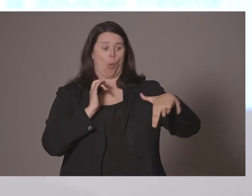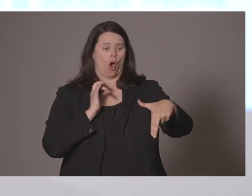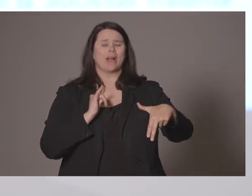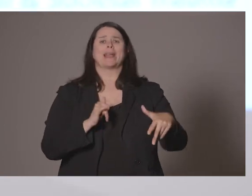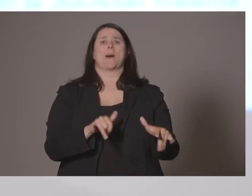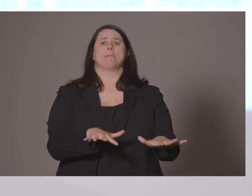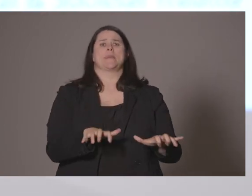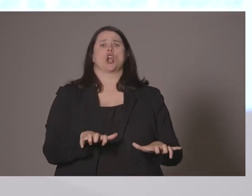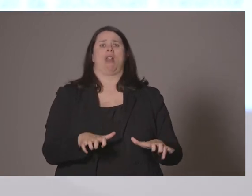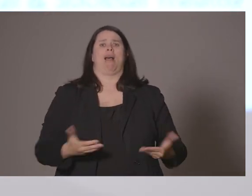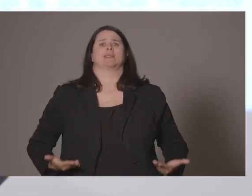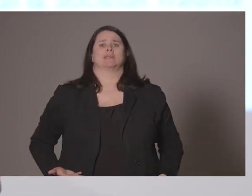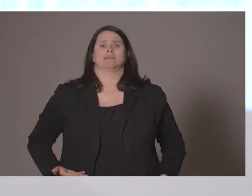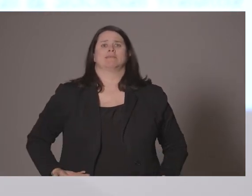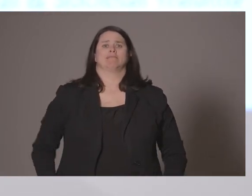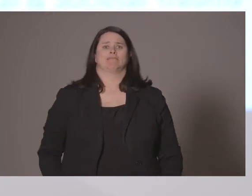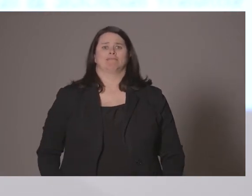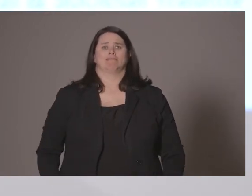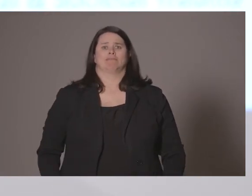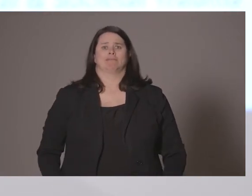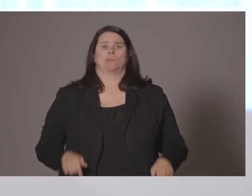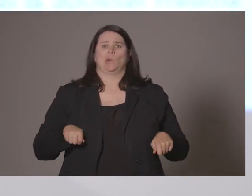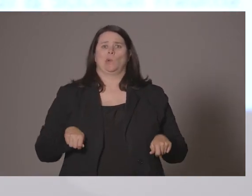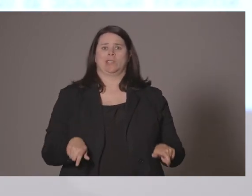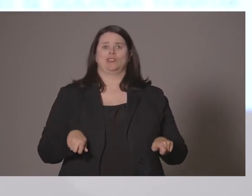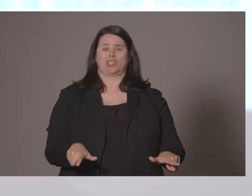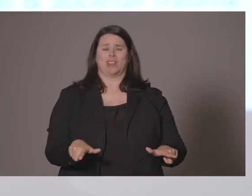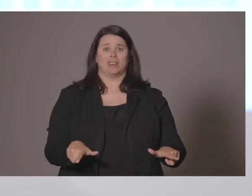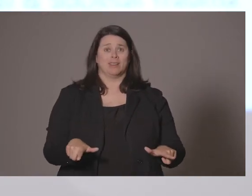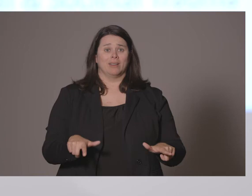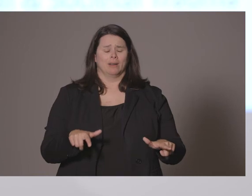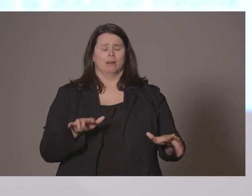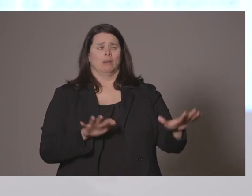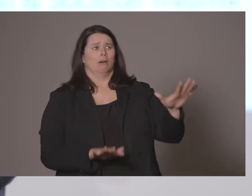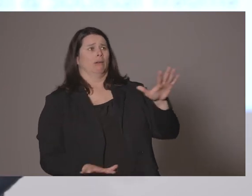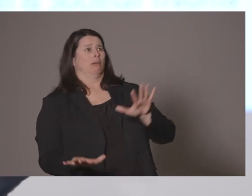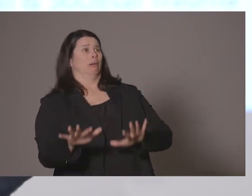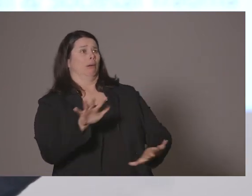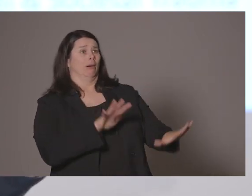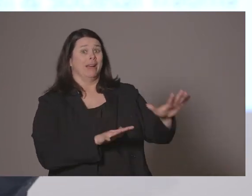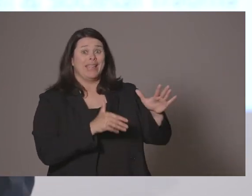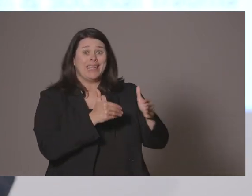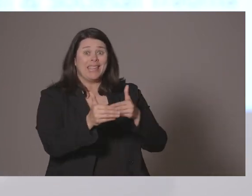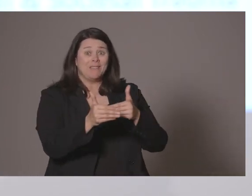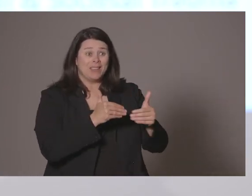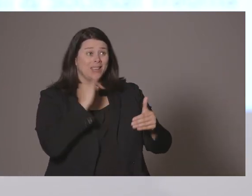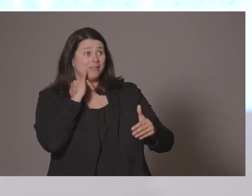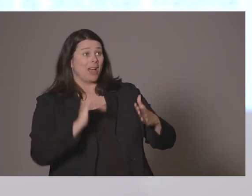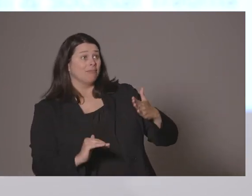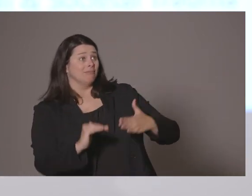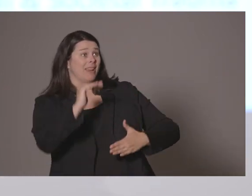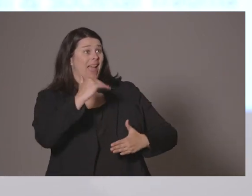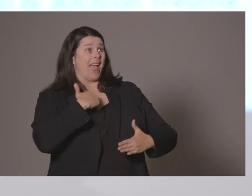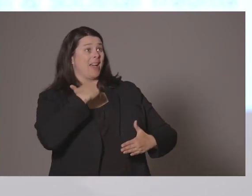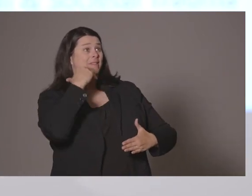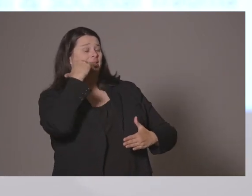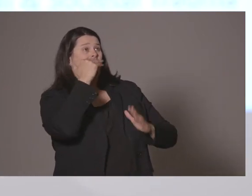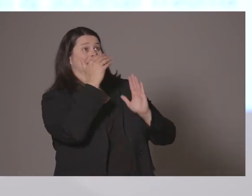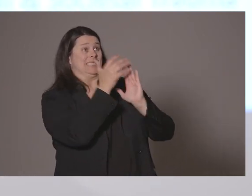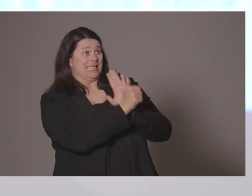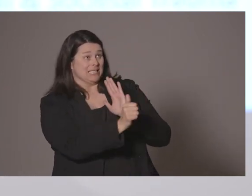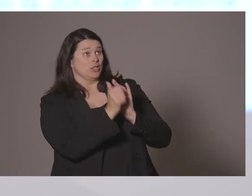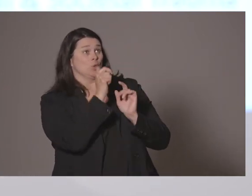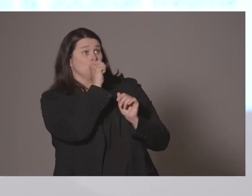And that even if you have coping, even if you have skills to adapt to that, it can be kind of like your story earlier